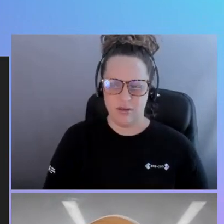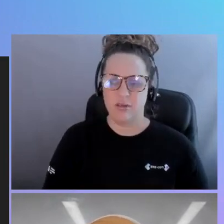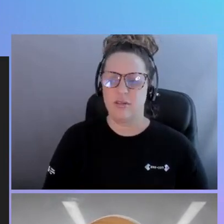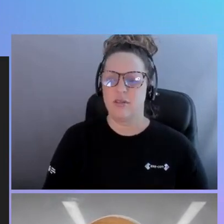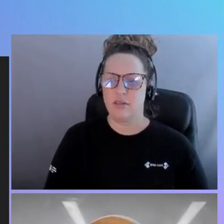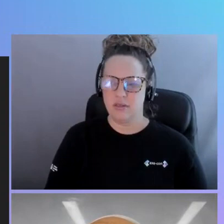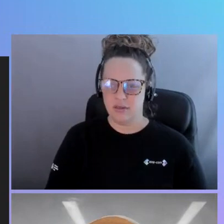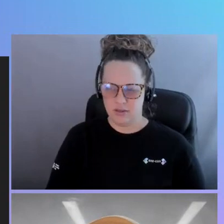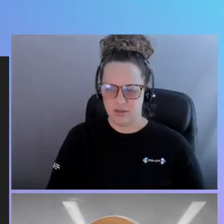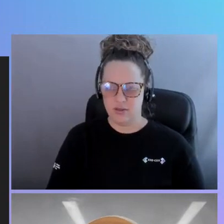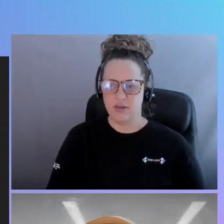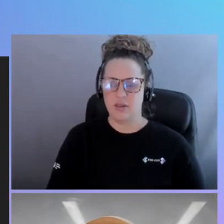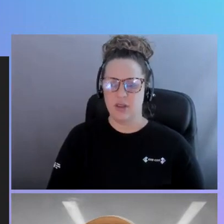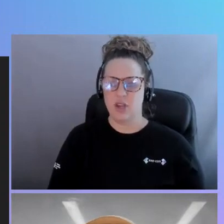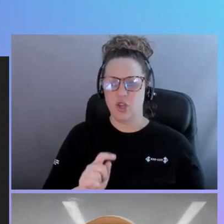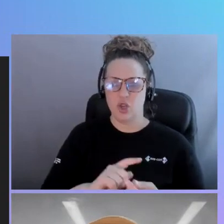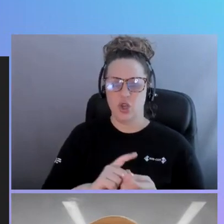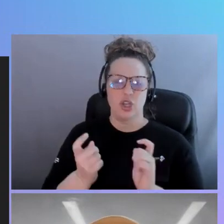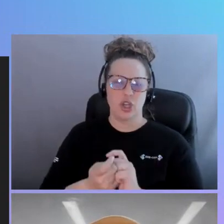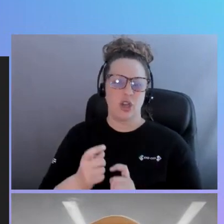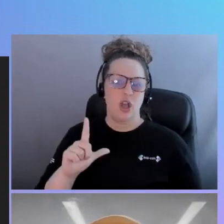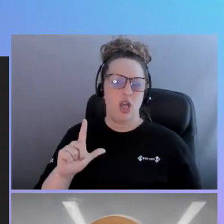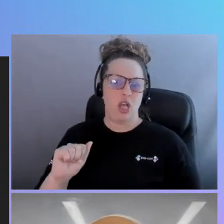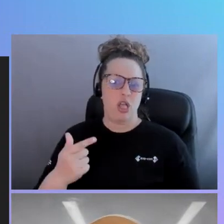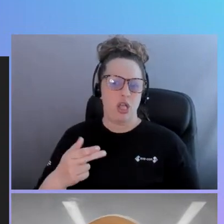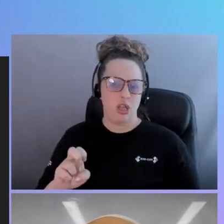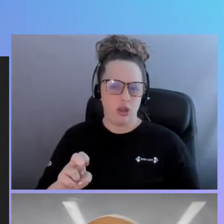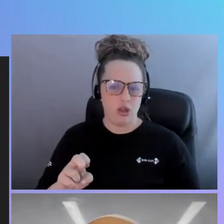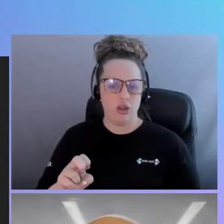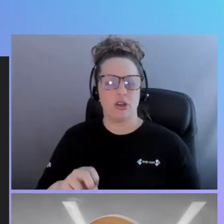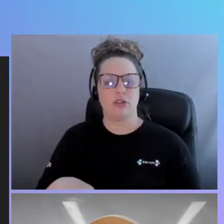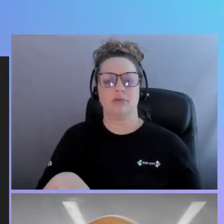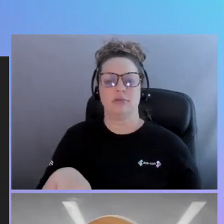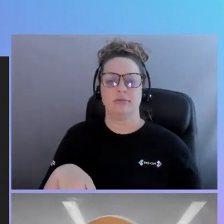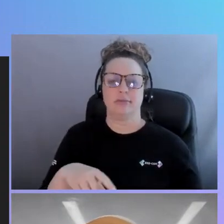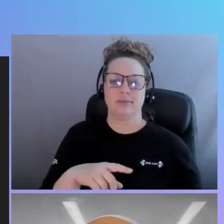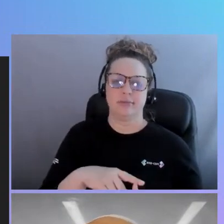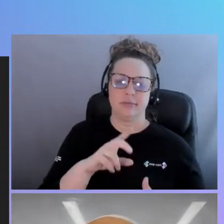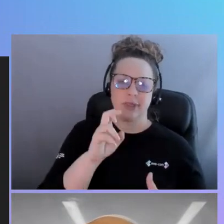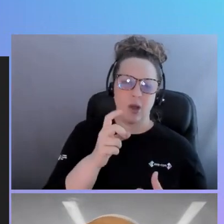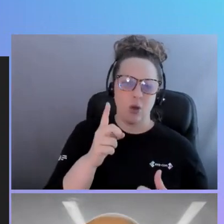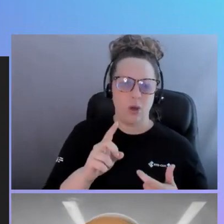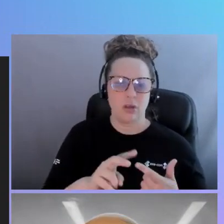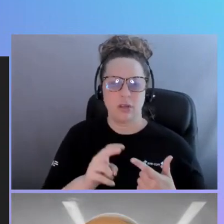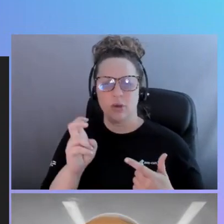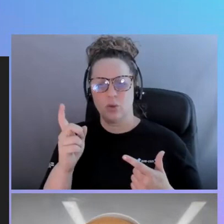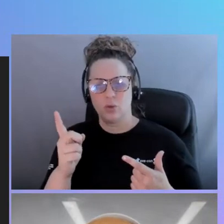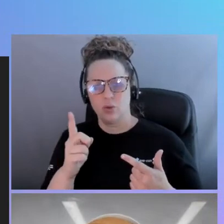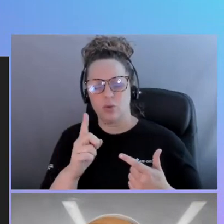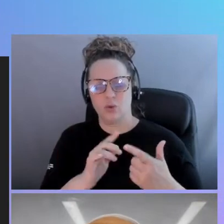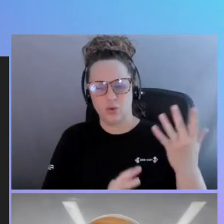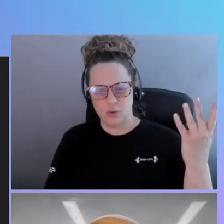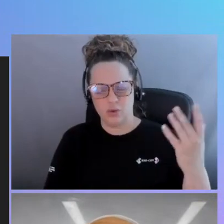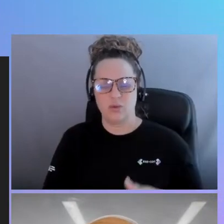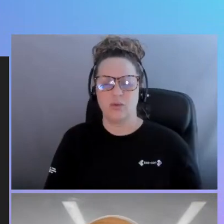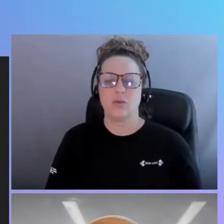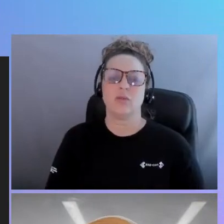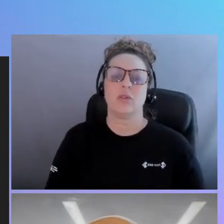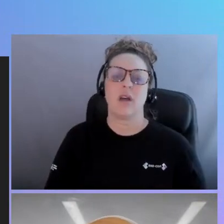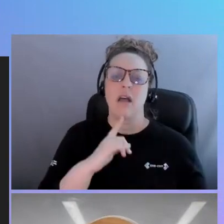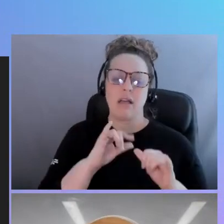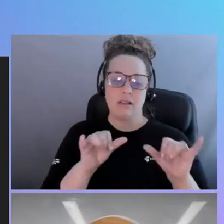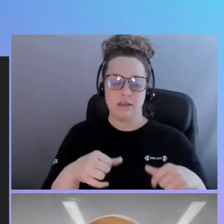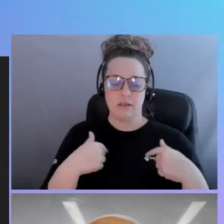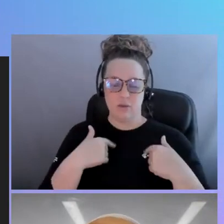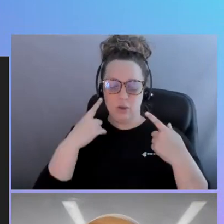like large text, title 1, title 2, headline, and so on. And then the system would decide